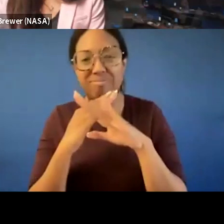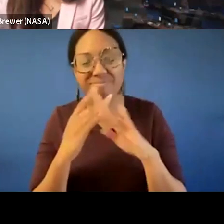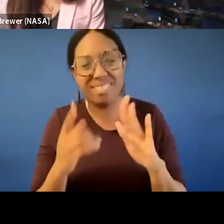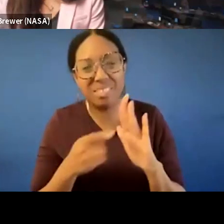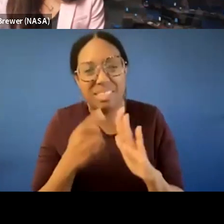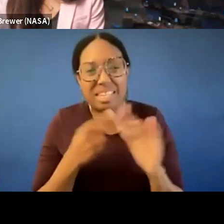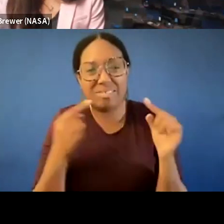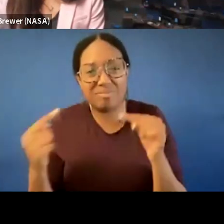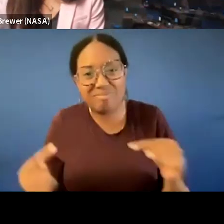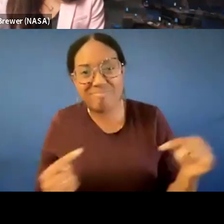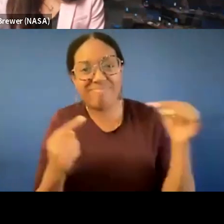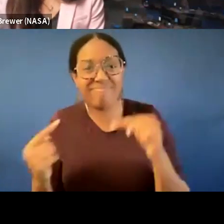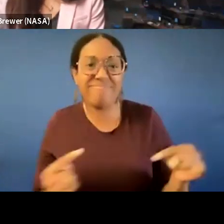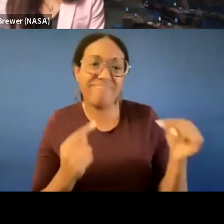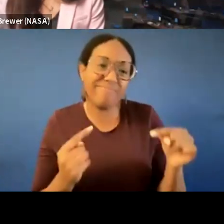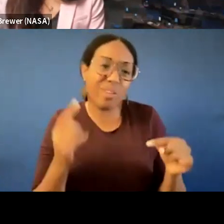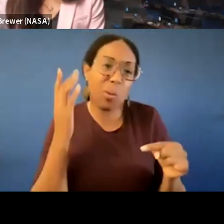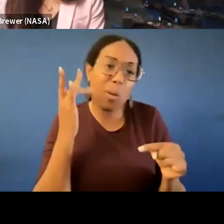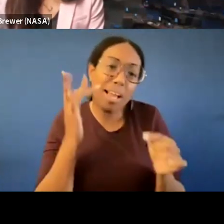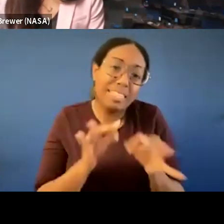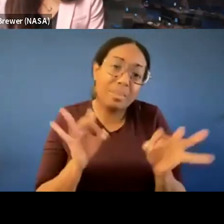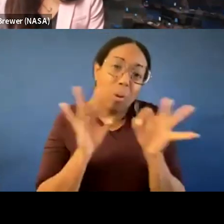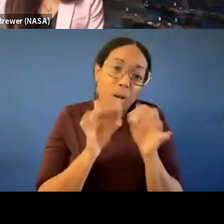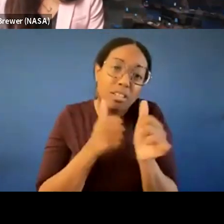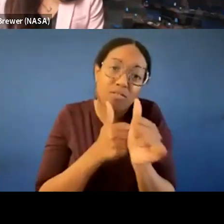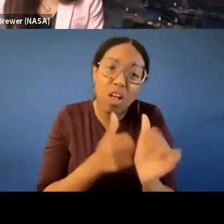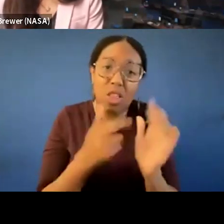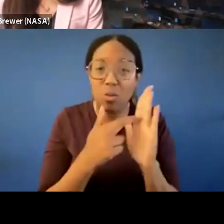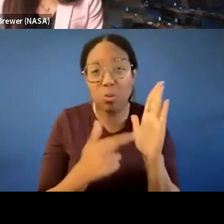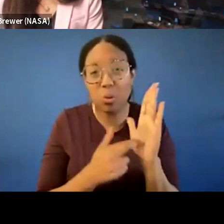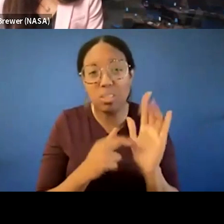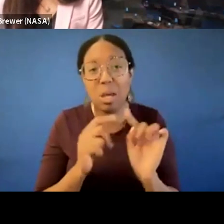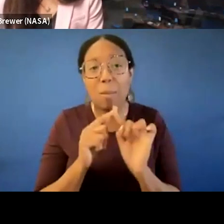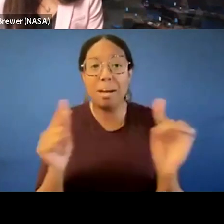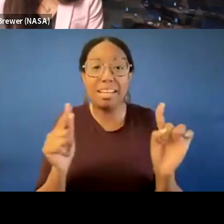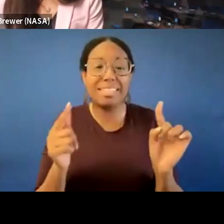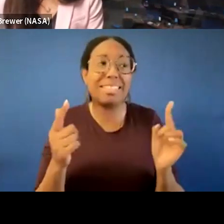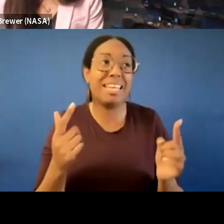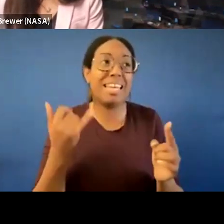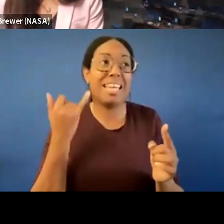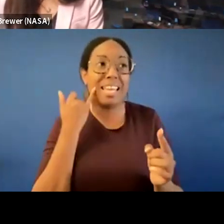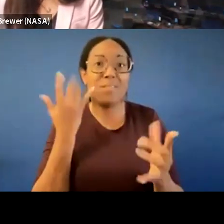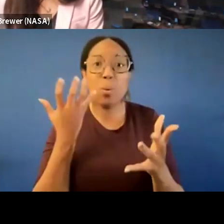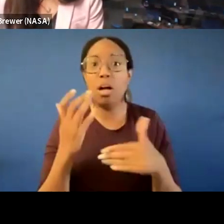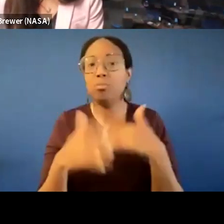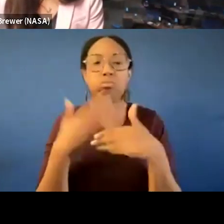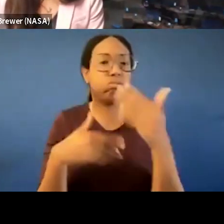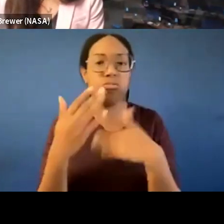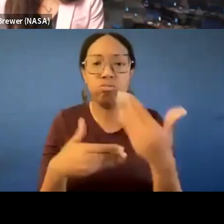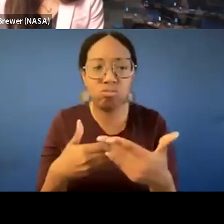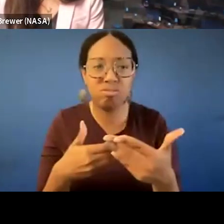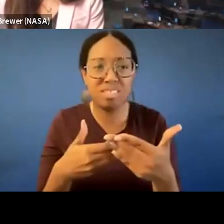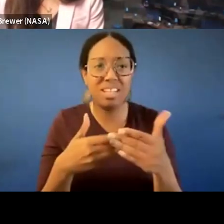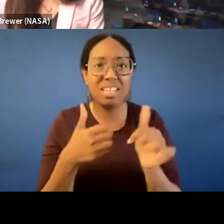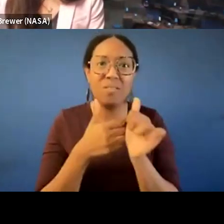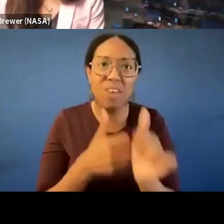procedures and following the rules is very important, but sometimes it can slow things down. And when you have a lot of momentum and you have a lot of excitement and you want to get something done and it's great,